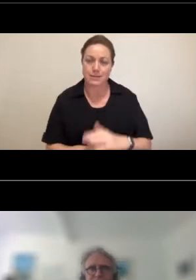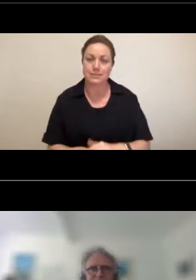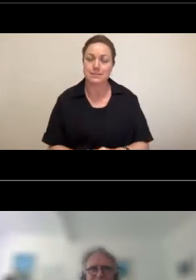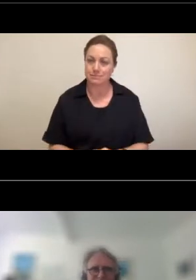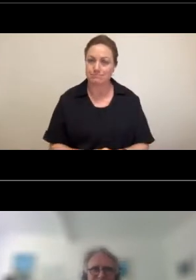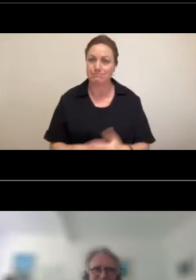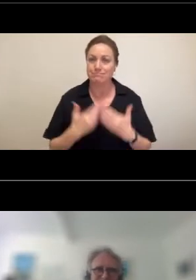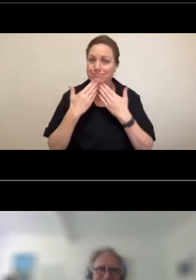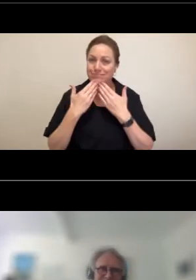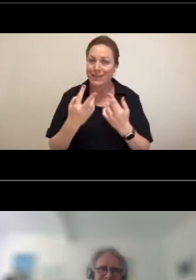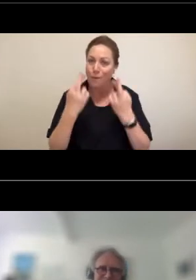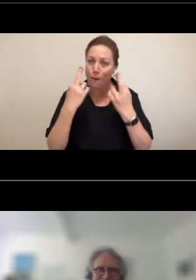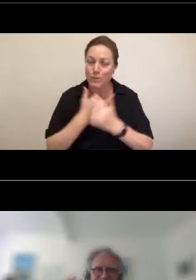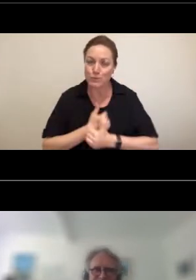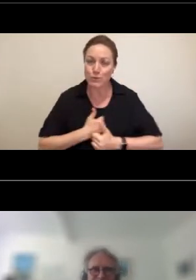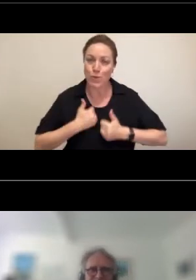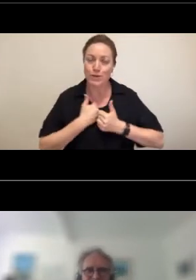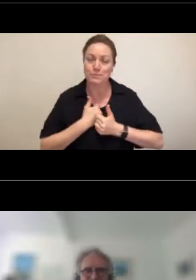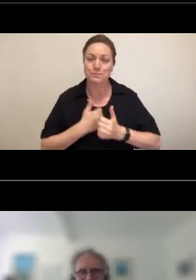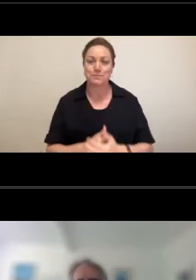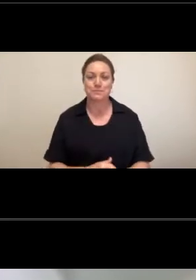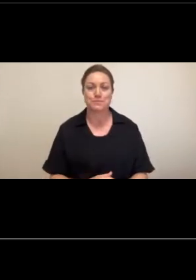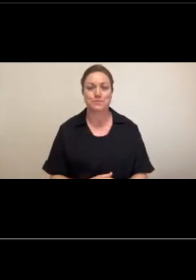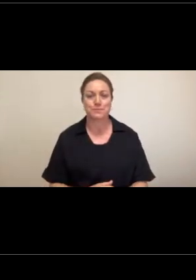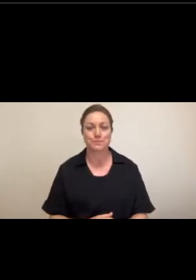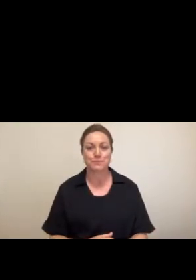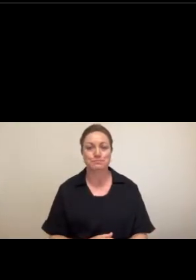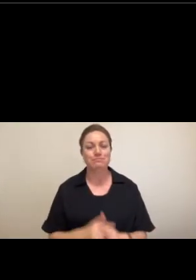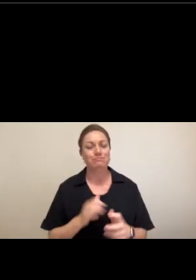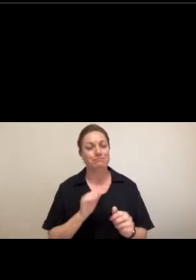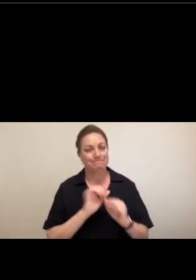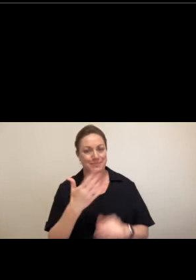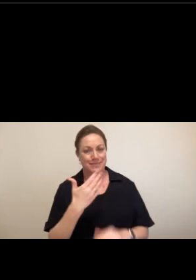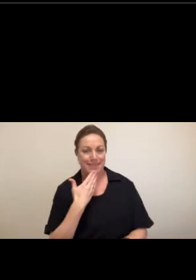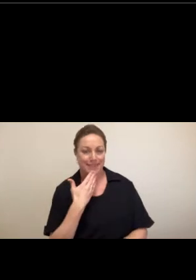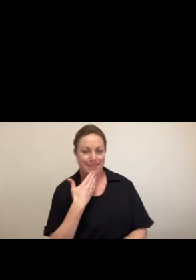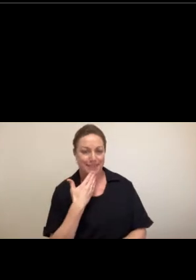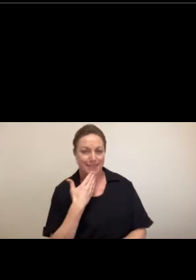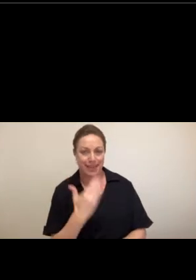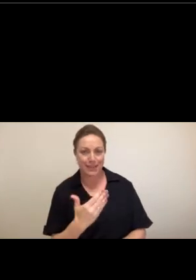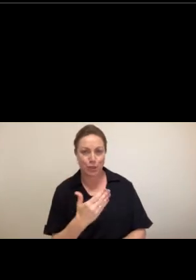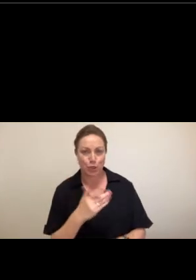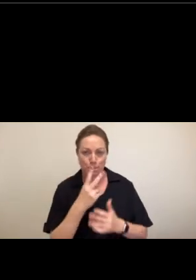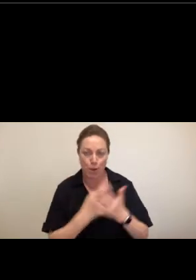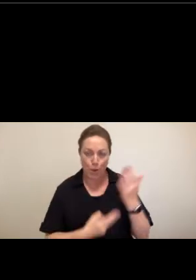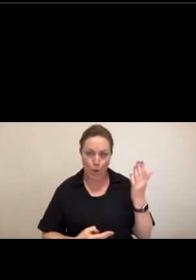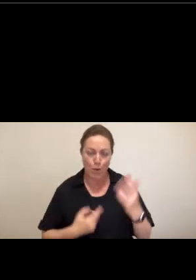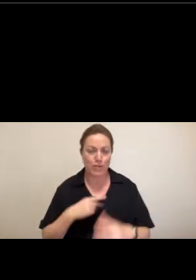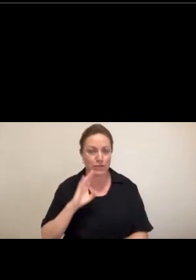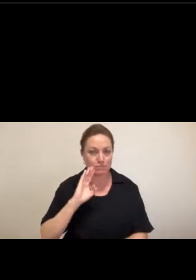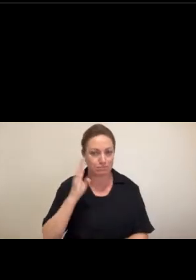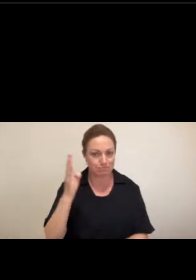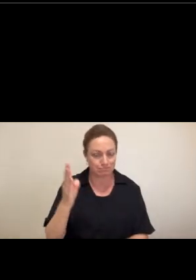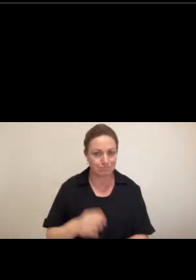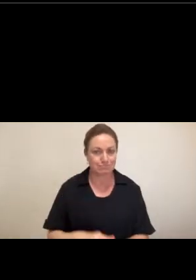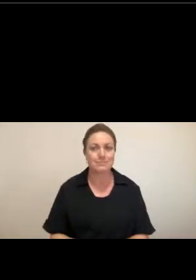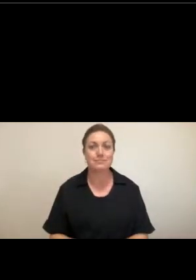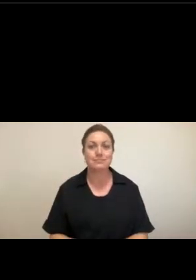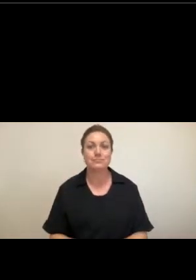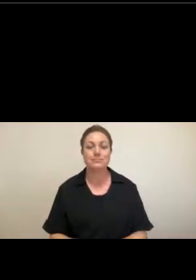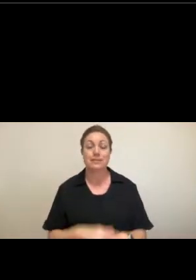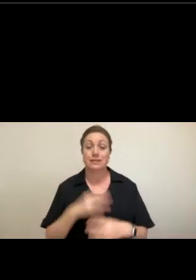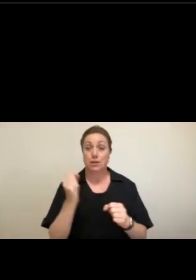it. Fabulous. Thank you, Ashley, and thank you, David. Create, of course, is hosting